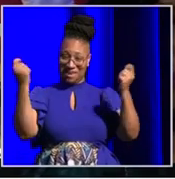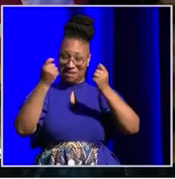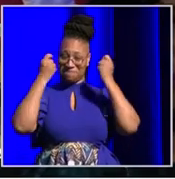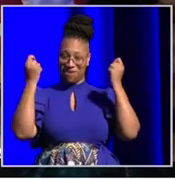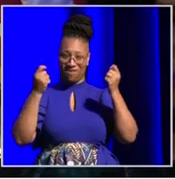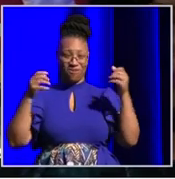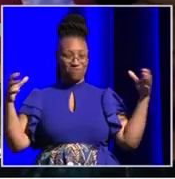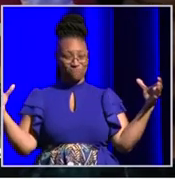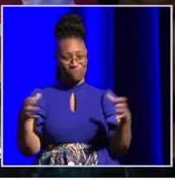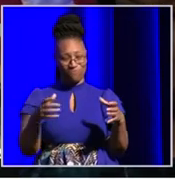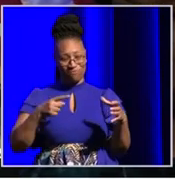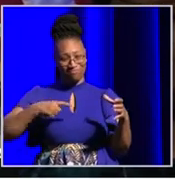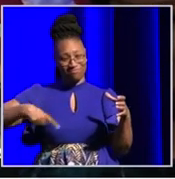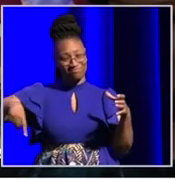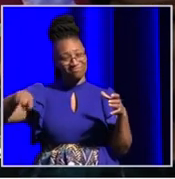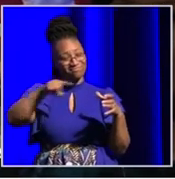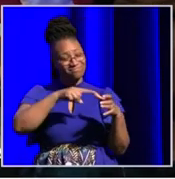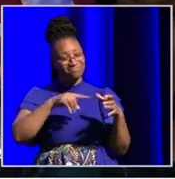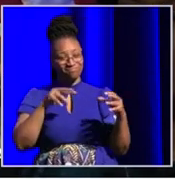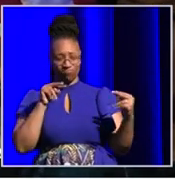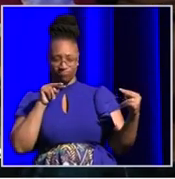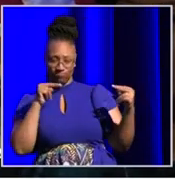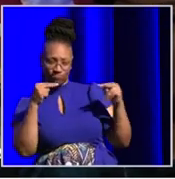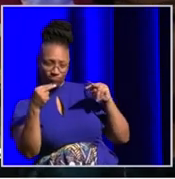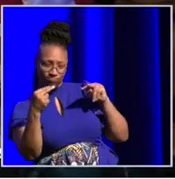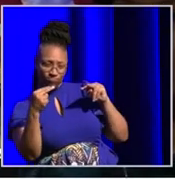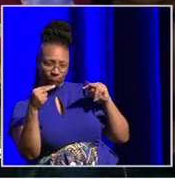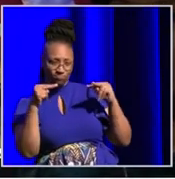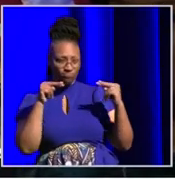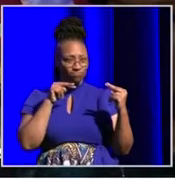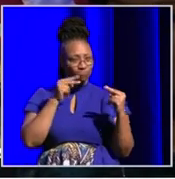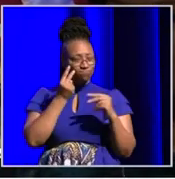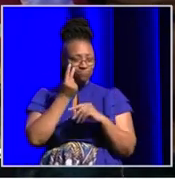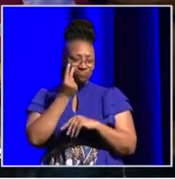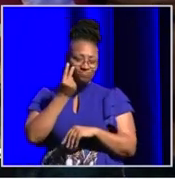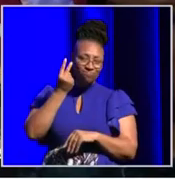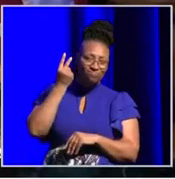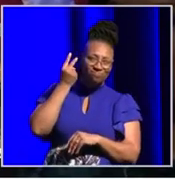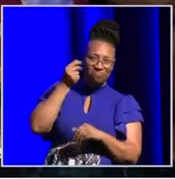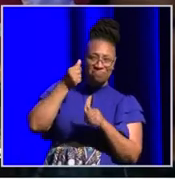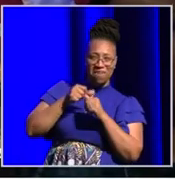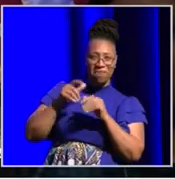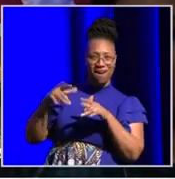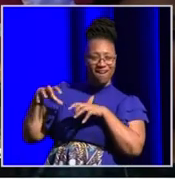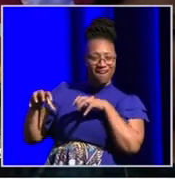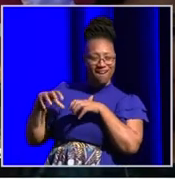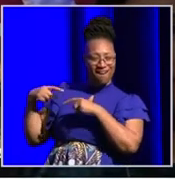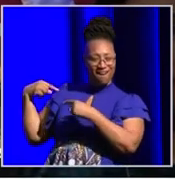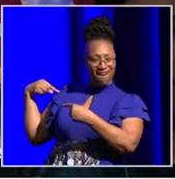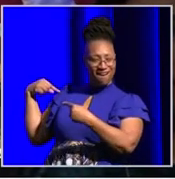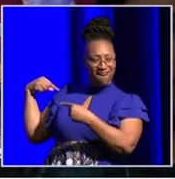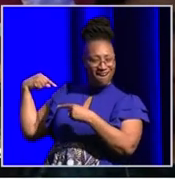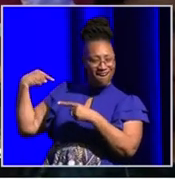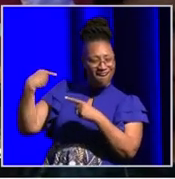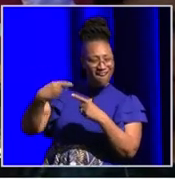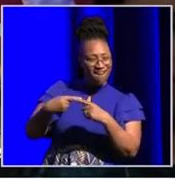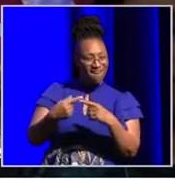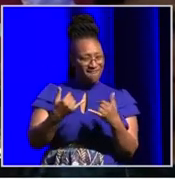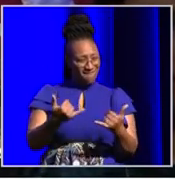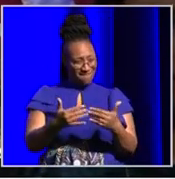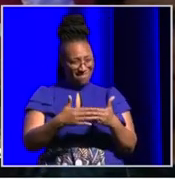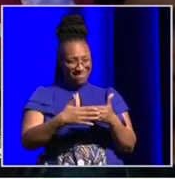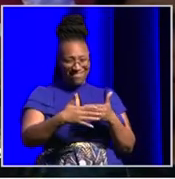of the breadth of our city, a diverse community of many races, ages,